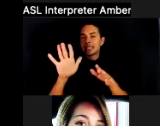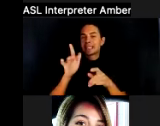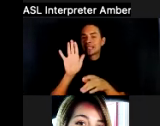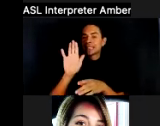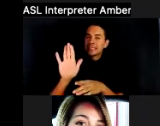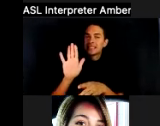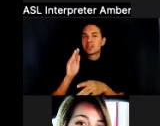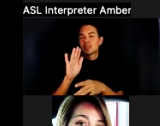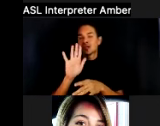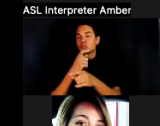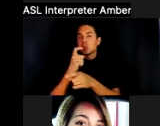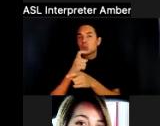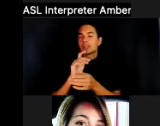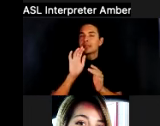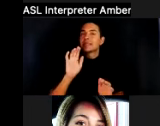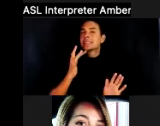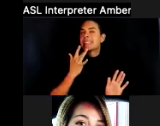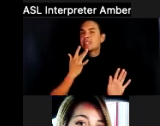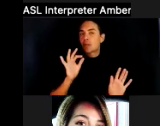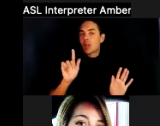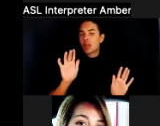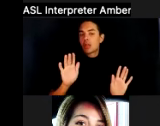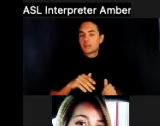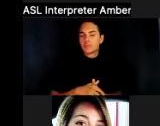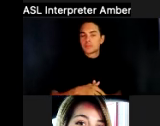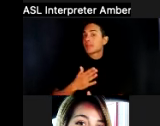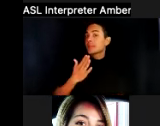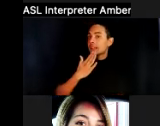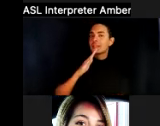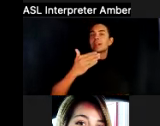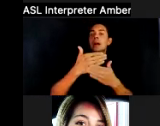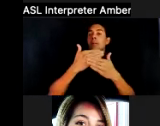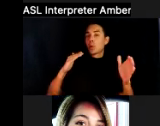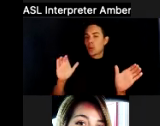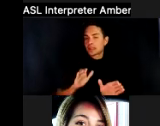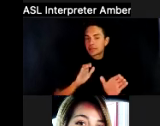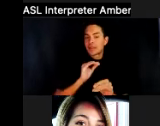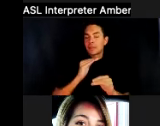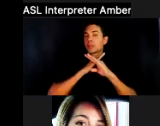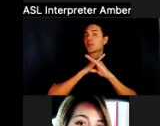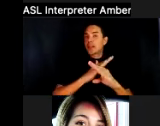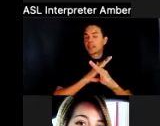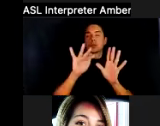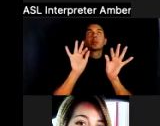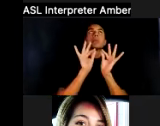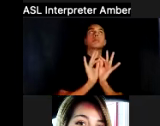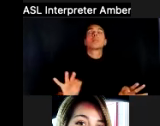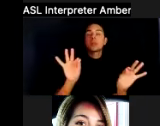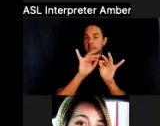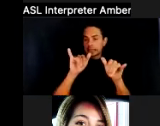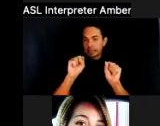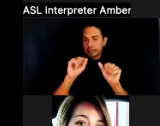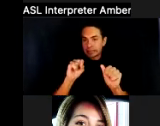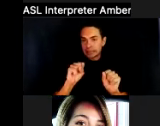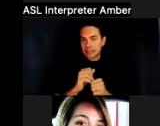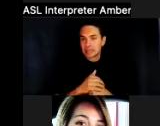tasteful. Thank you so much. Yeah. Being proactive, right? And like preventative is so important if we can.